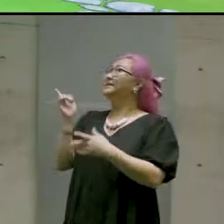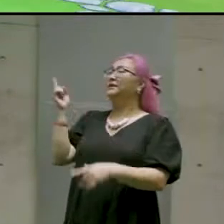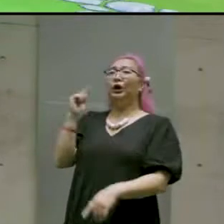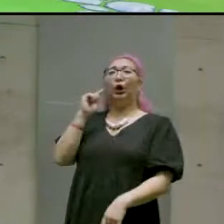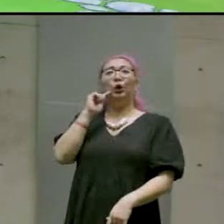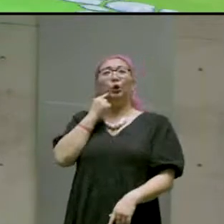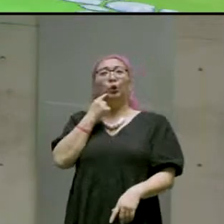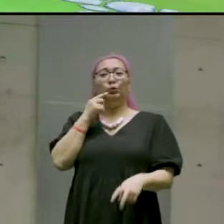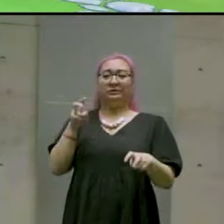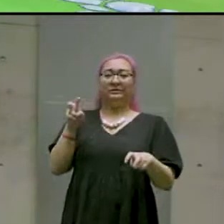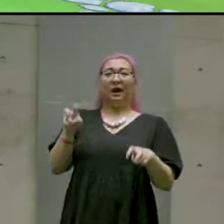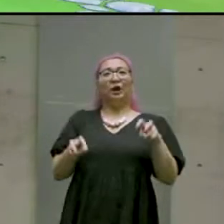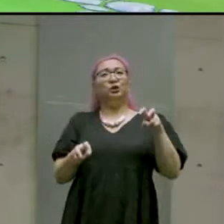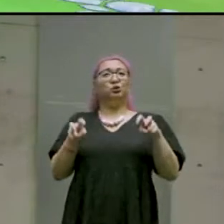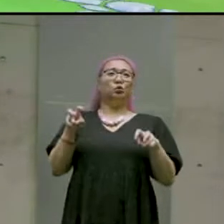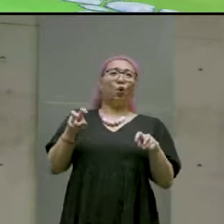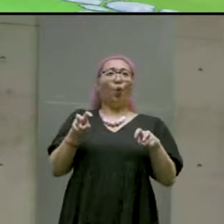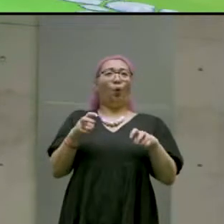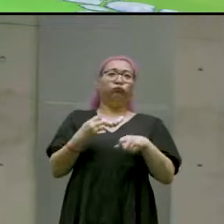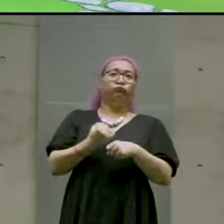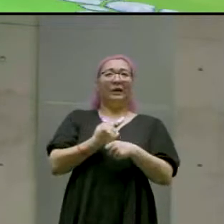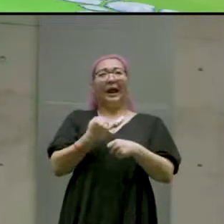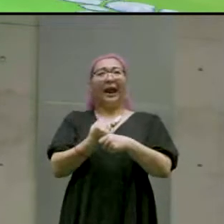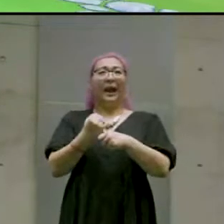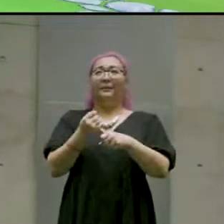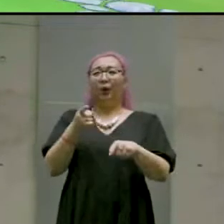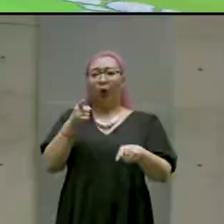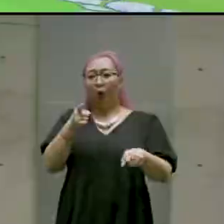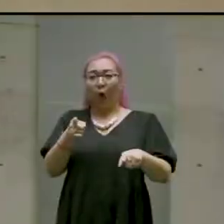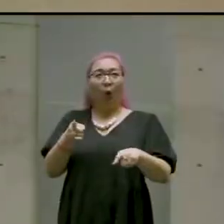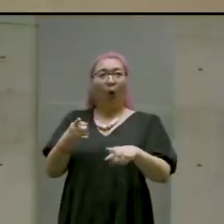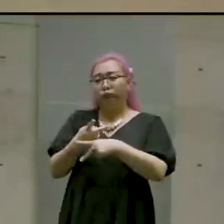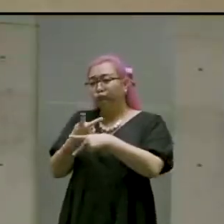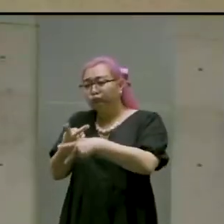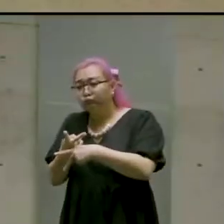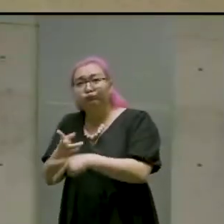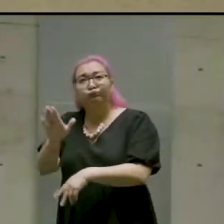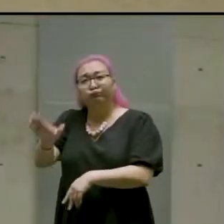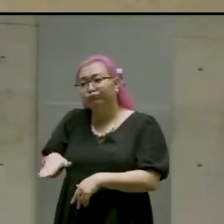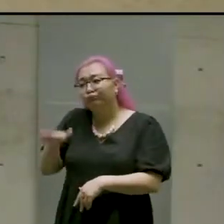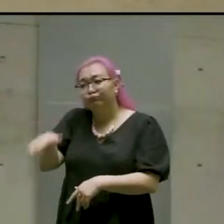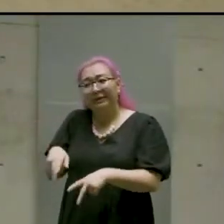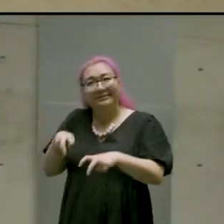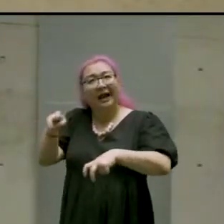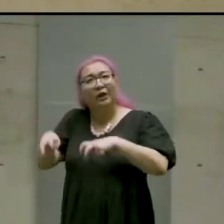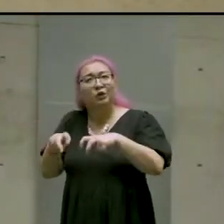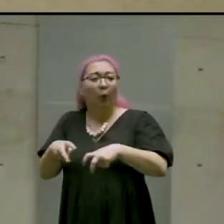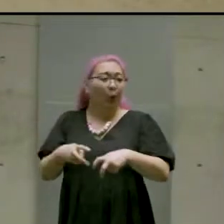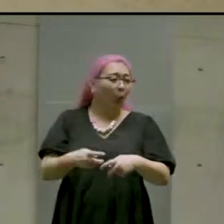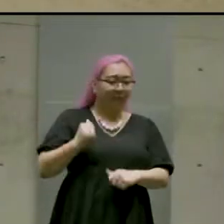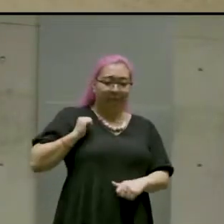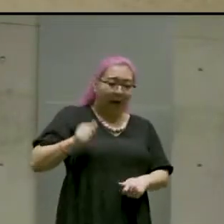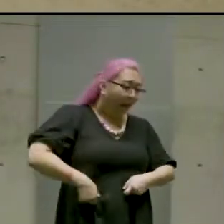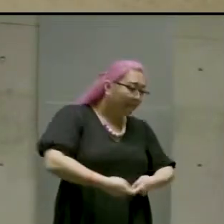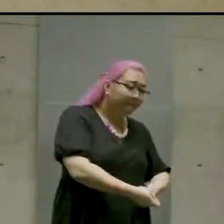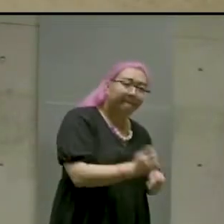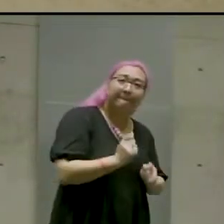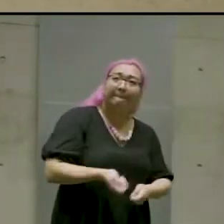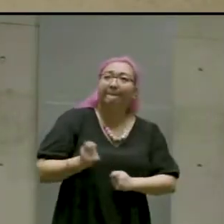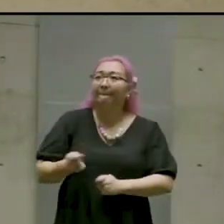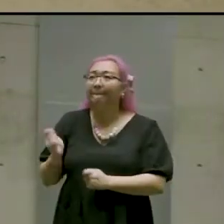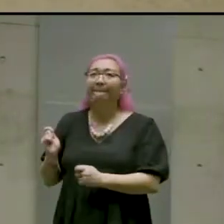dinosaur farming sim where you get to tame and ride dinosaurs and farm and have lots of fun with your friends. It